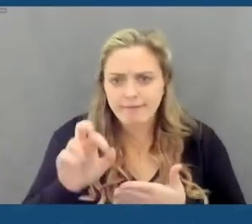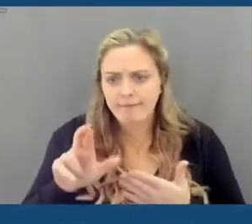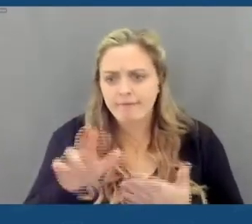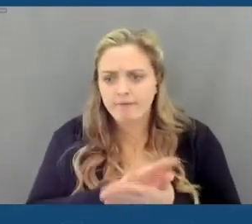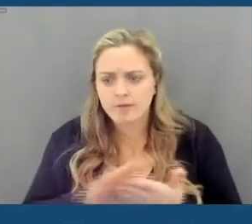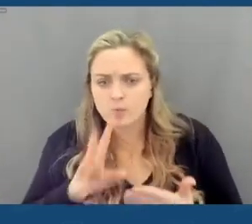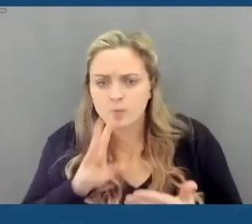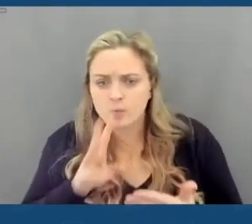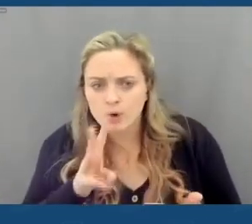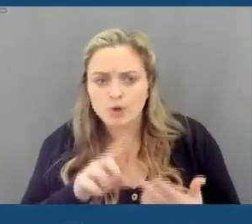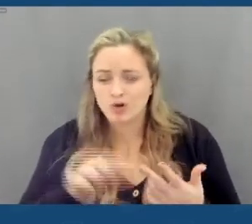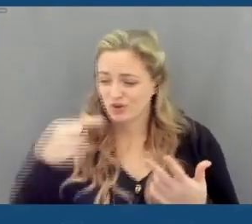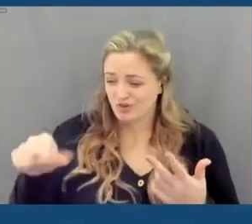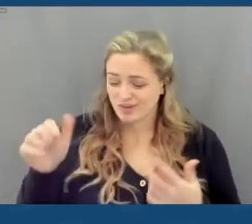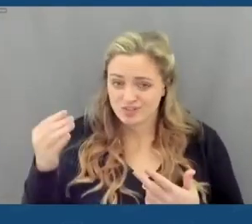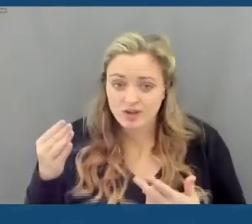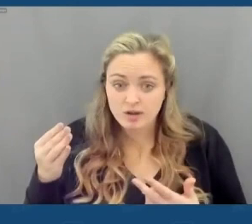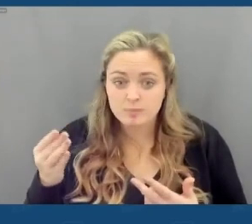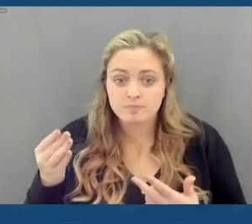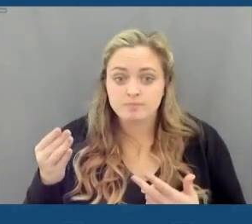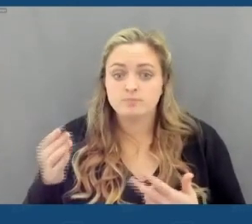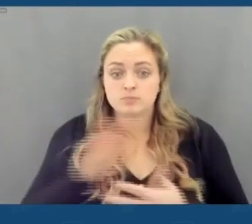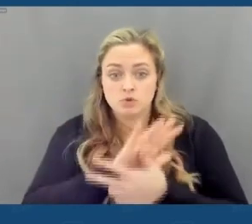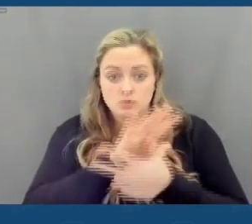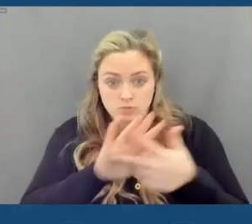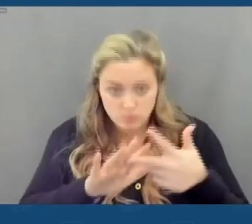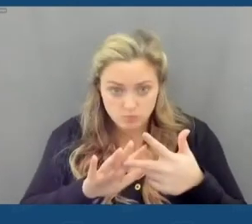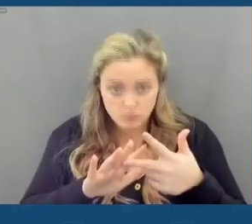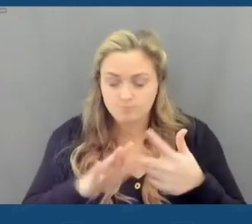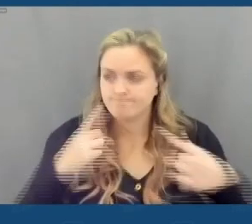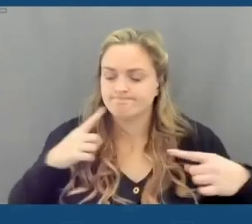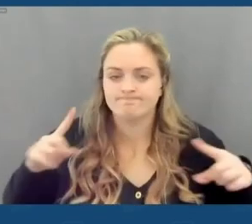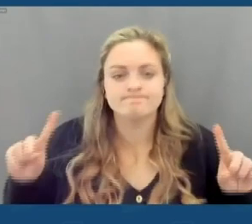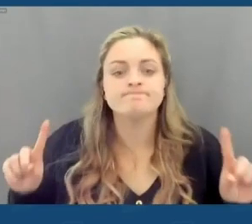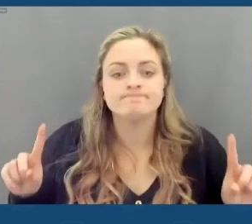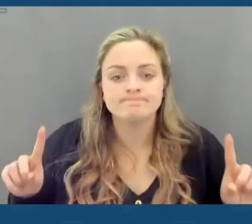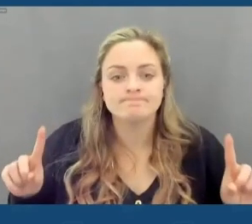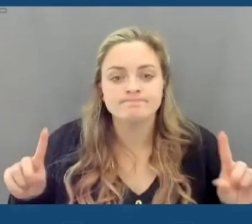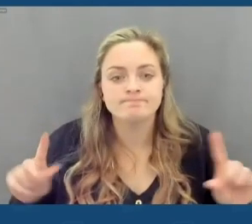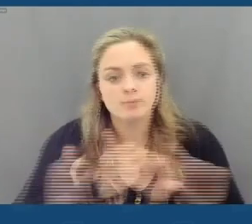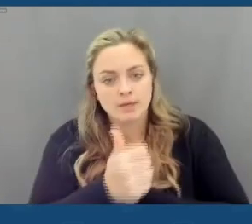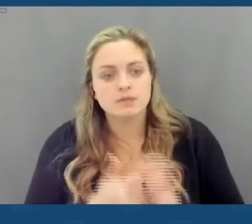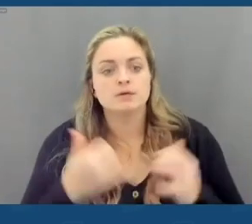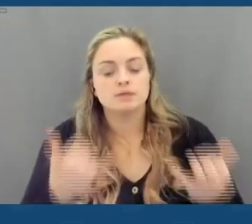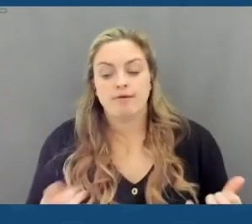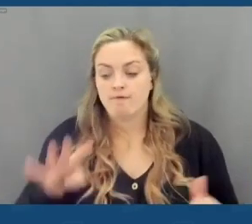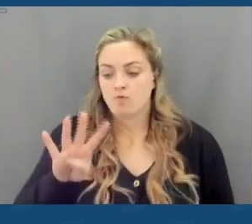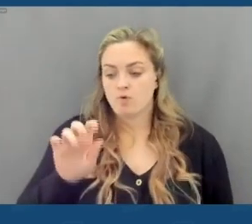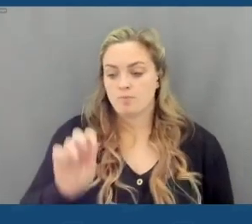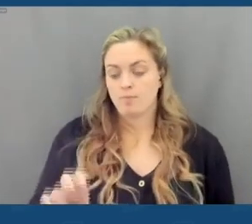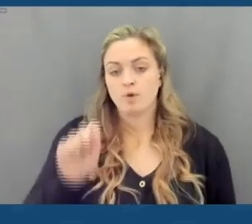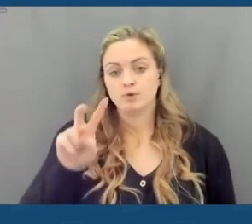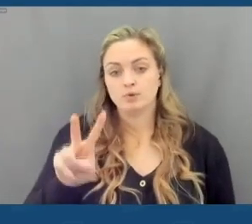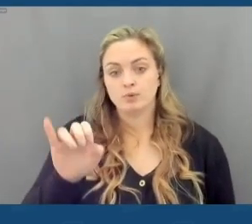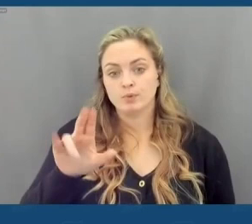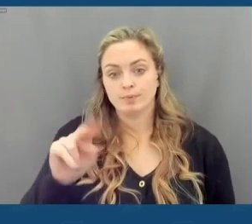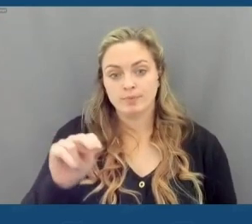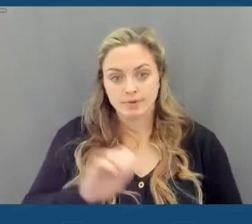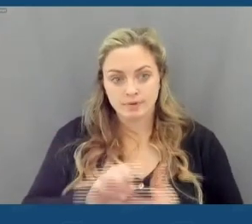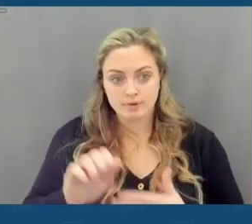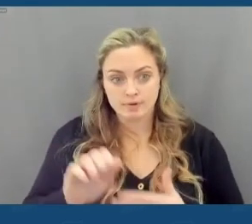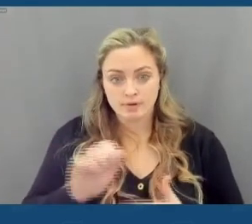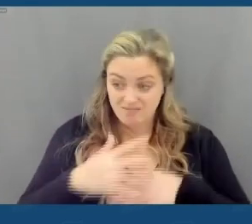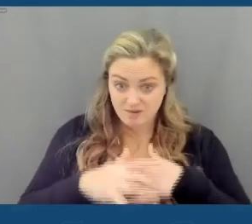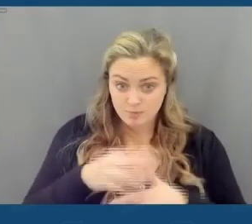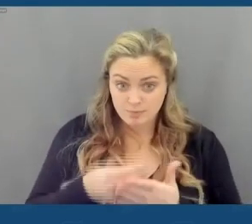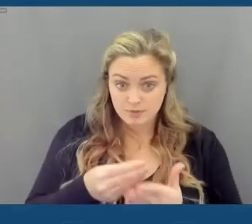green jobs. So we got that over the finish line. So now, as a result, there are $4.2 billion available to